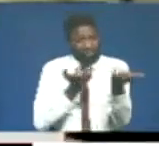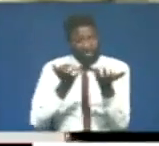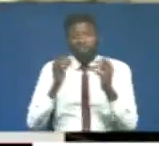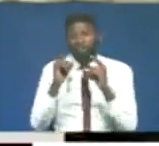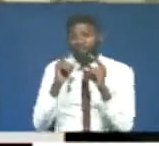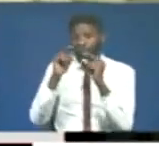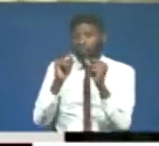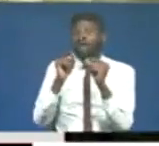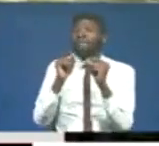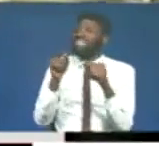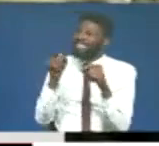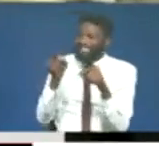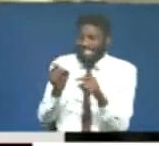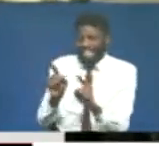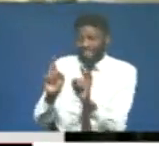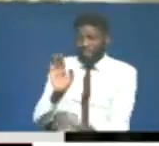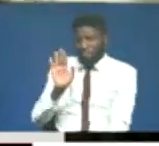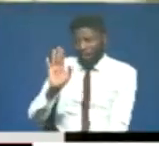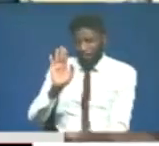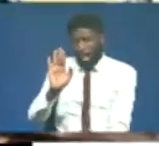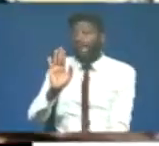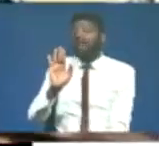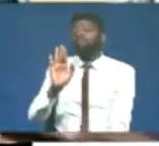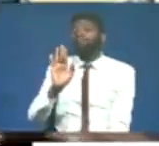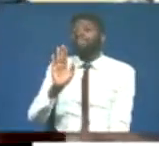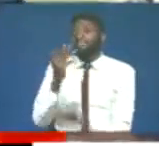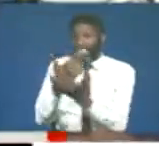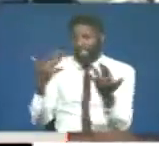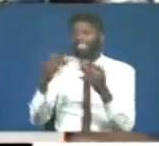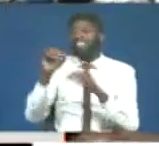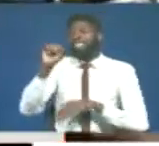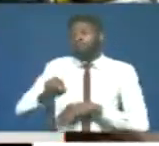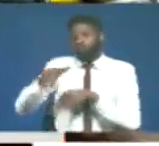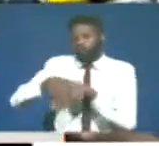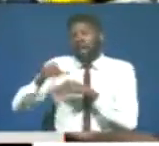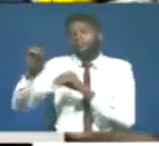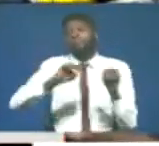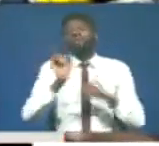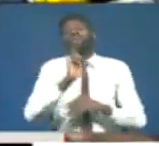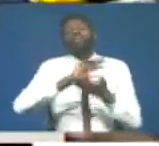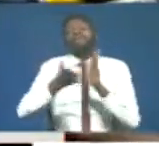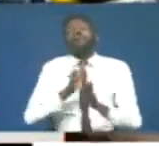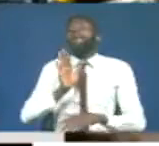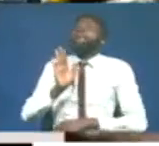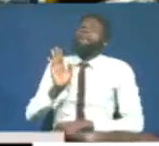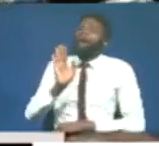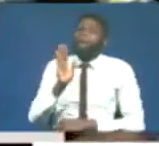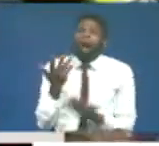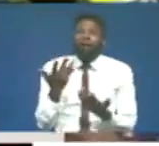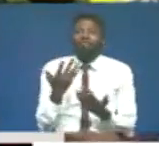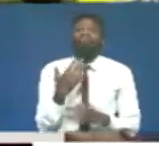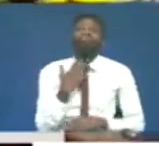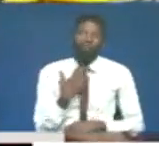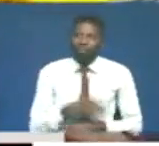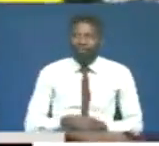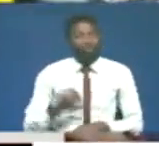evacuating South Sudan cargo to Nairobi against their will. We are asking the KPA to respect this directive and please let our cargo come back,